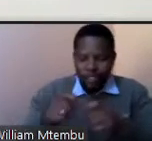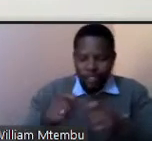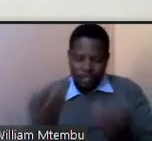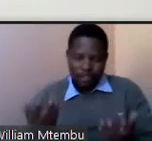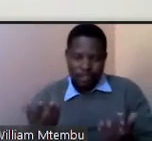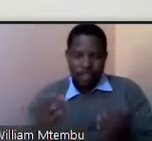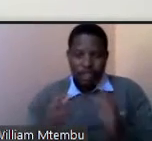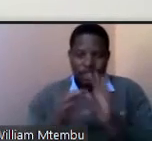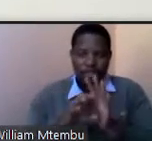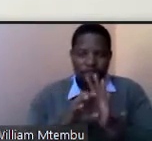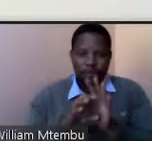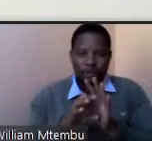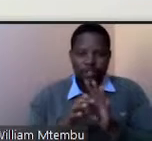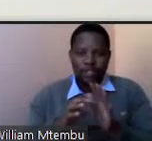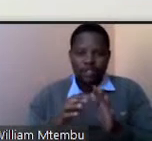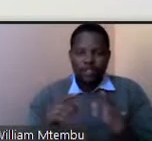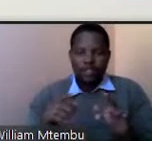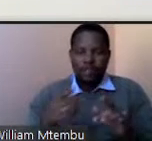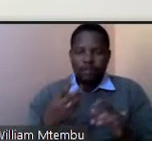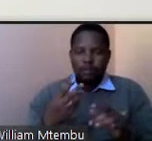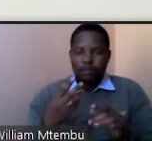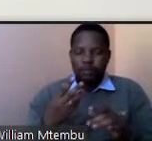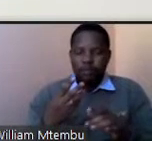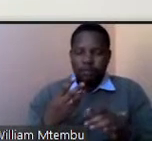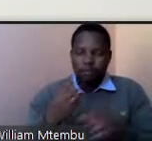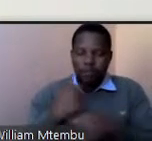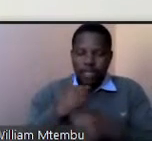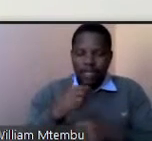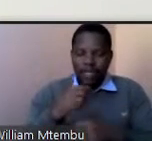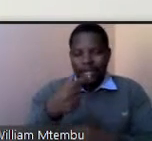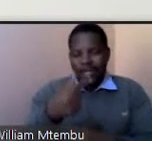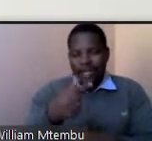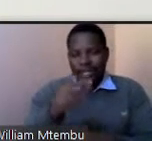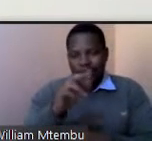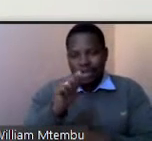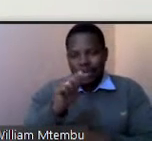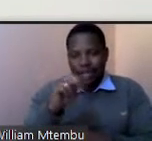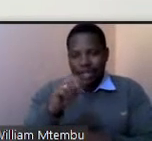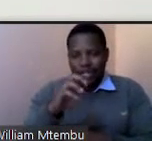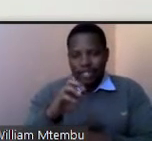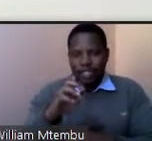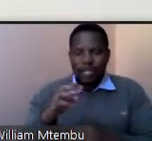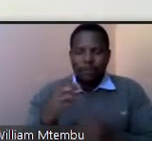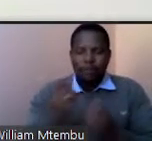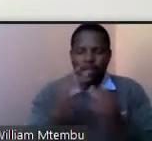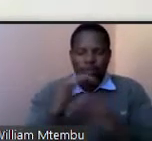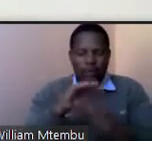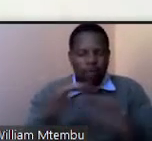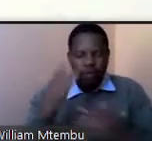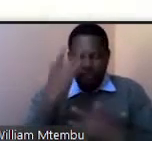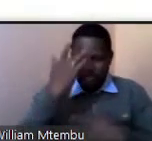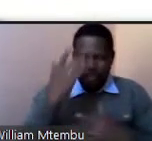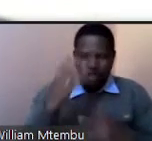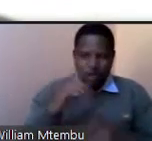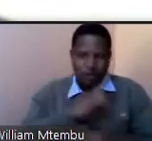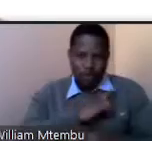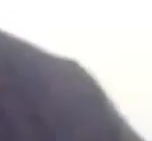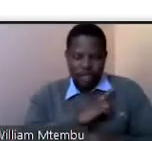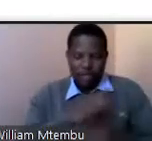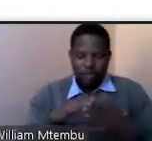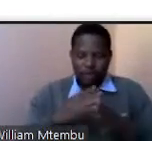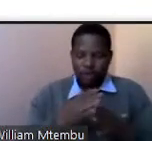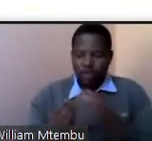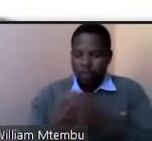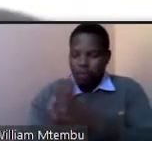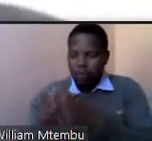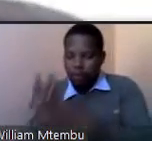of grain in the Eastern Cape, which saw many people getting sick because they consumed food which